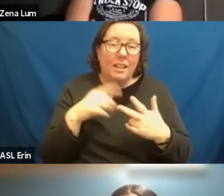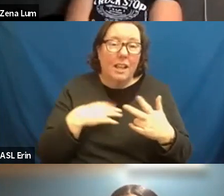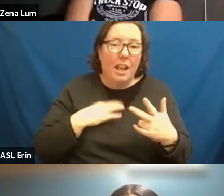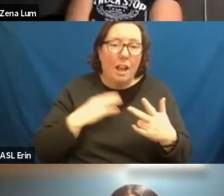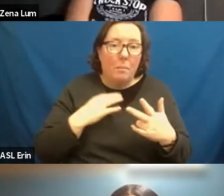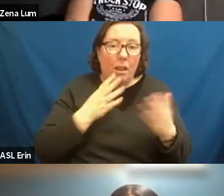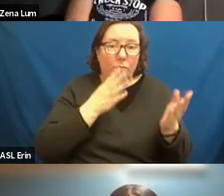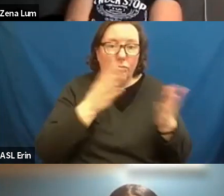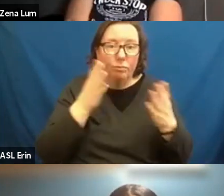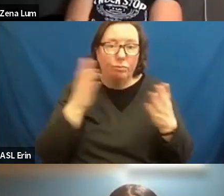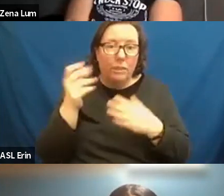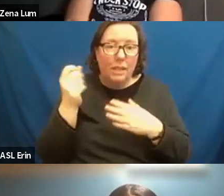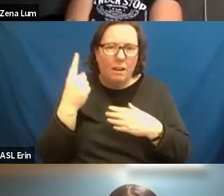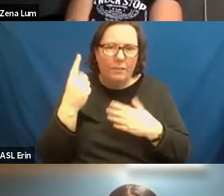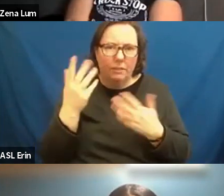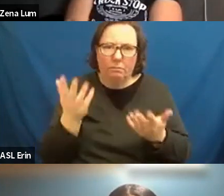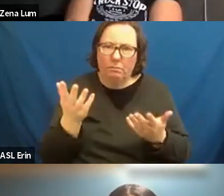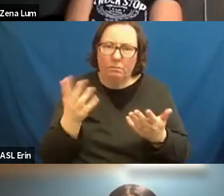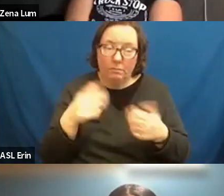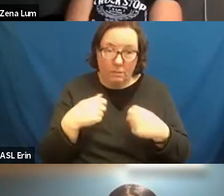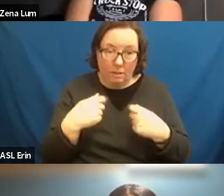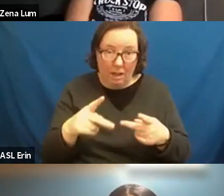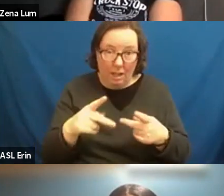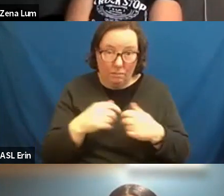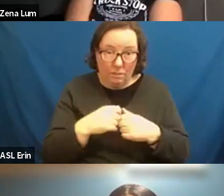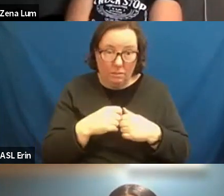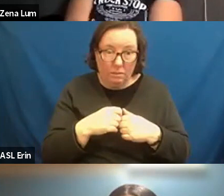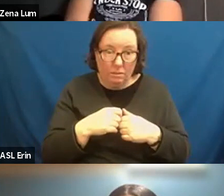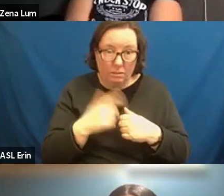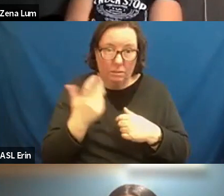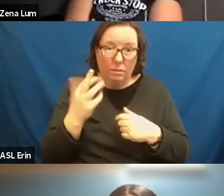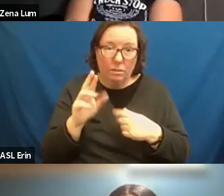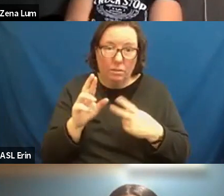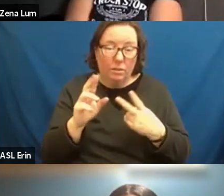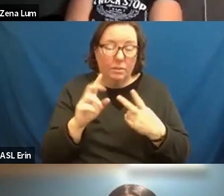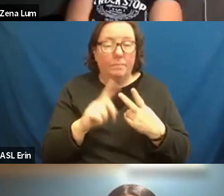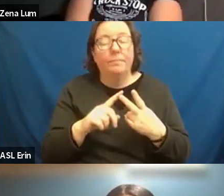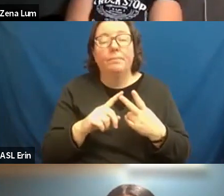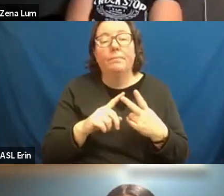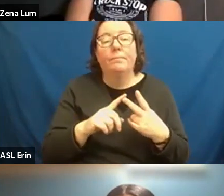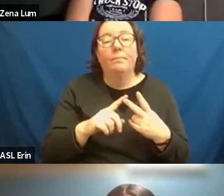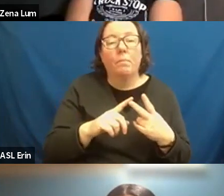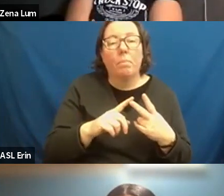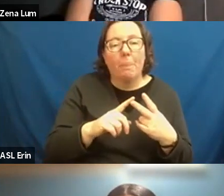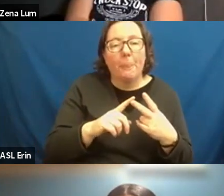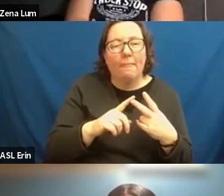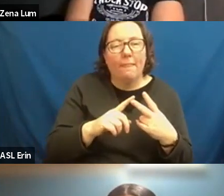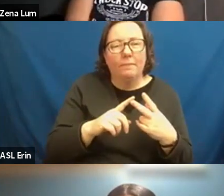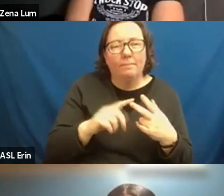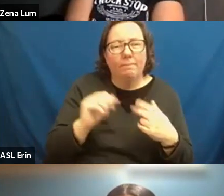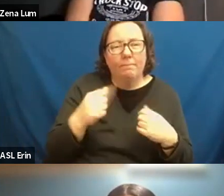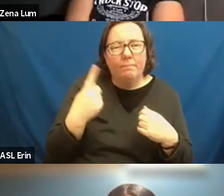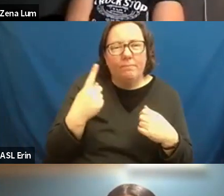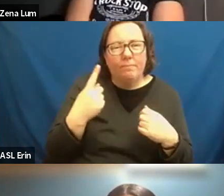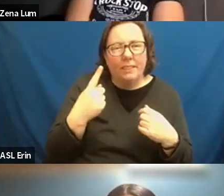11 of them, first of all, is that allowed? Secondly, has anyone done